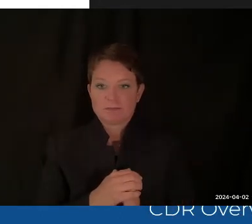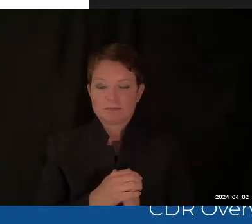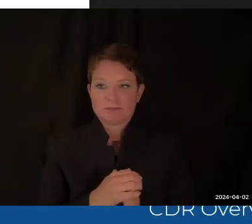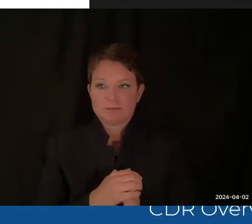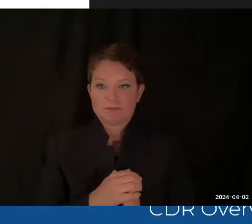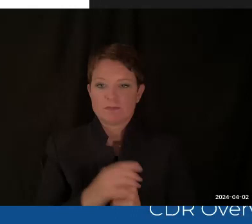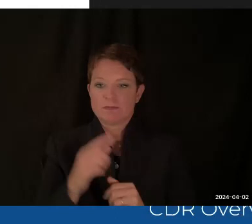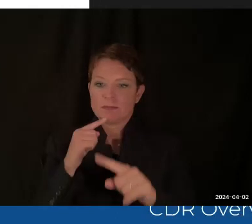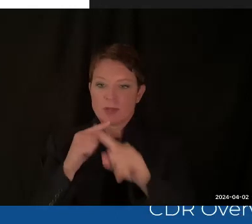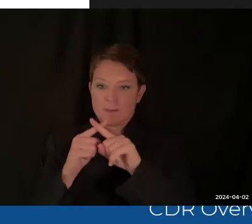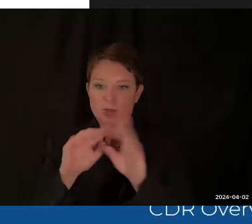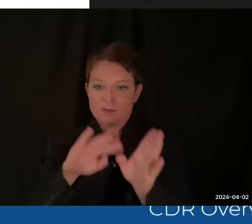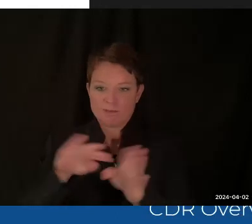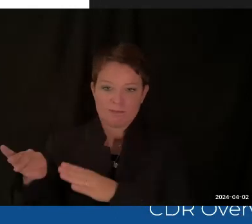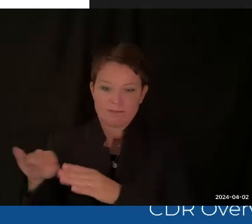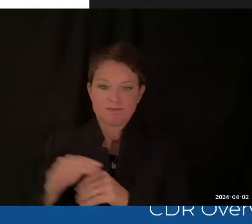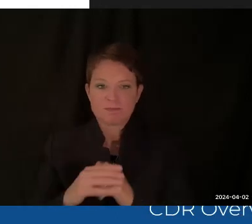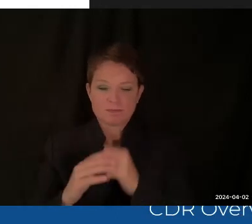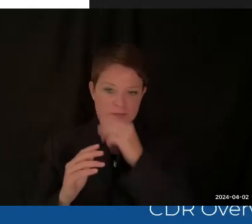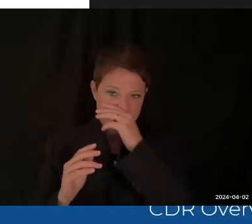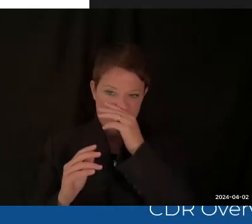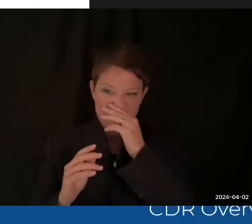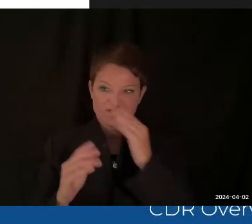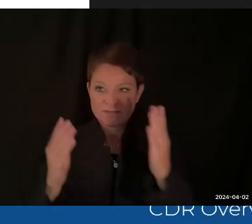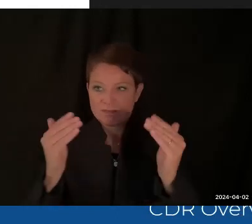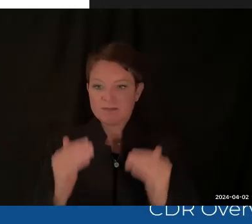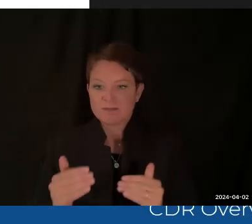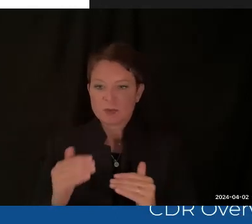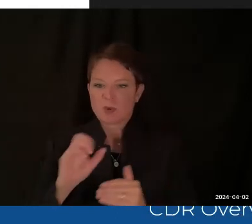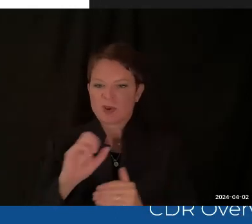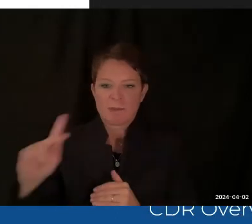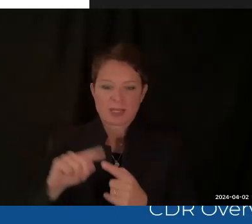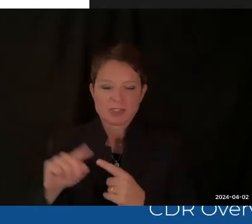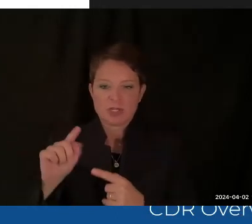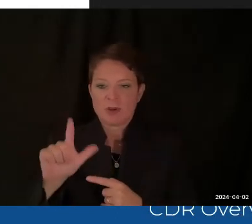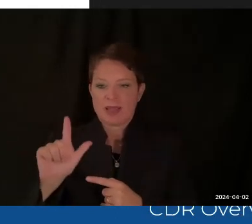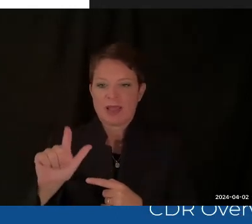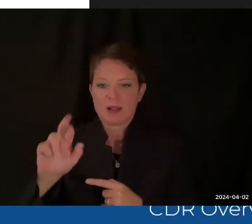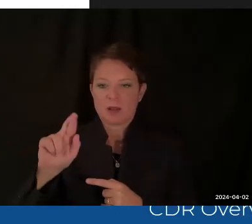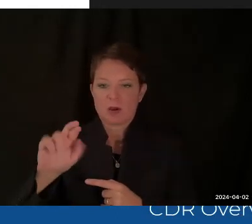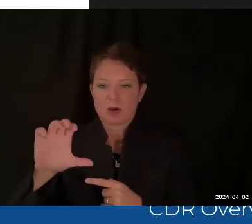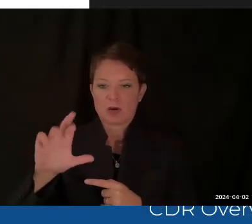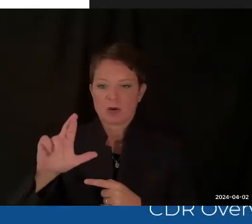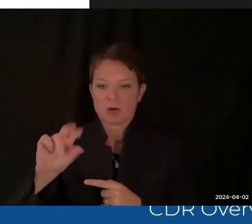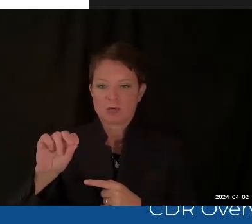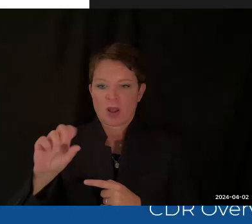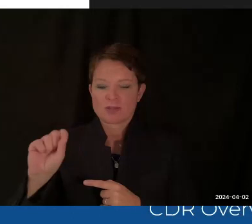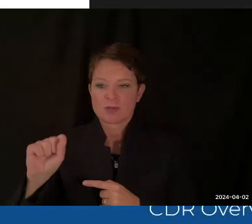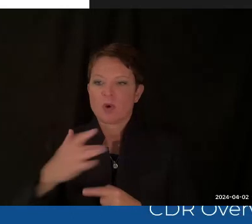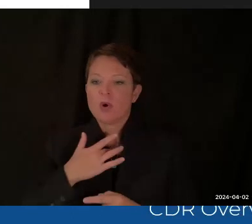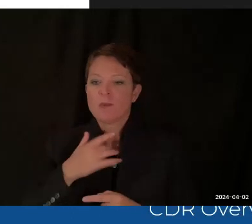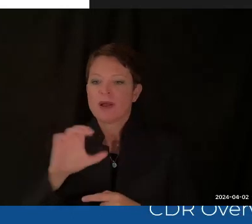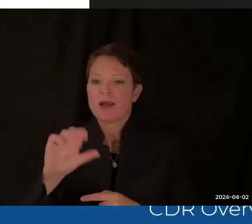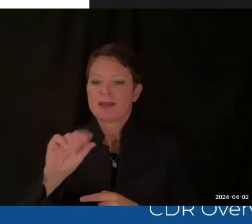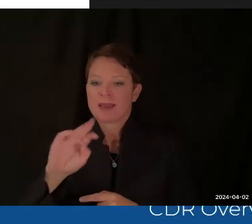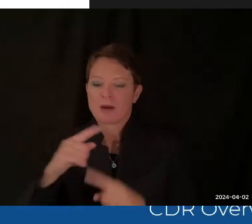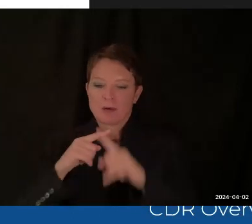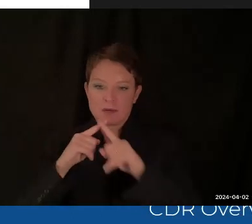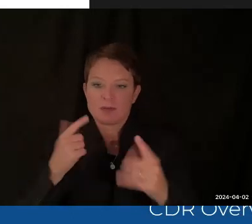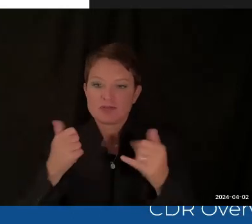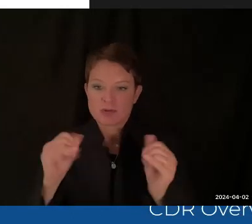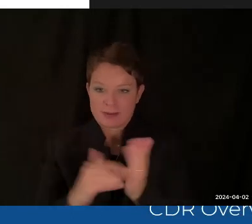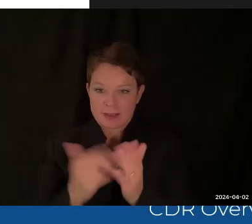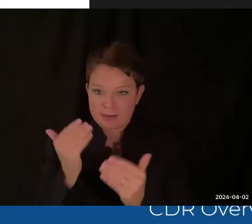Carol remains on mute. We'll try them in just a bit. We'll go to LR Cross. Oh, I'm seeing Carol. Let's try that